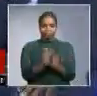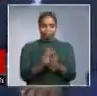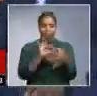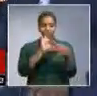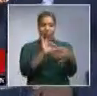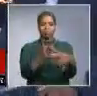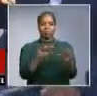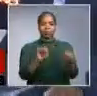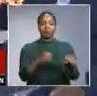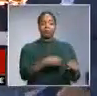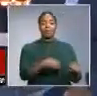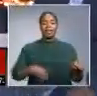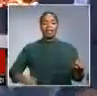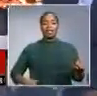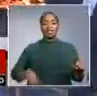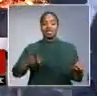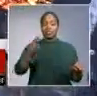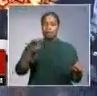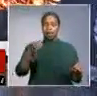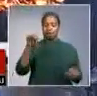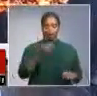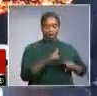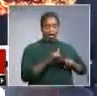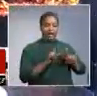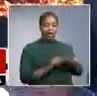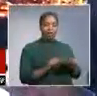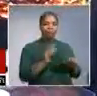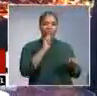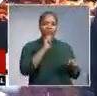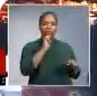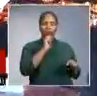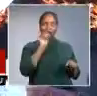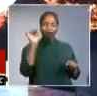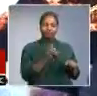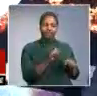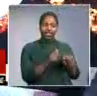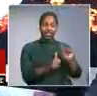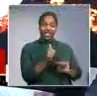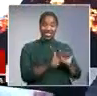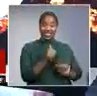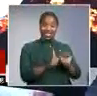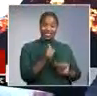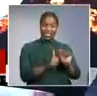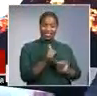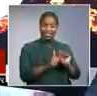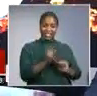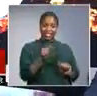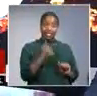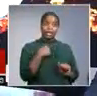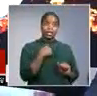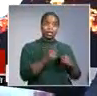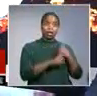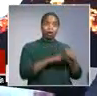ties. British Prime Minister Theresa May touched down in Cape Town this morning. Now, she's the first British head of government to visit South Africa since